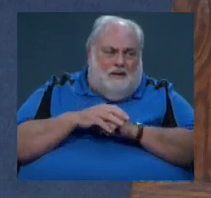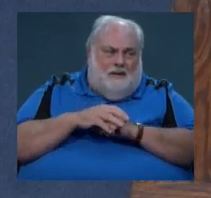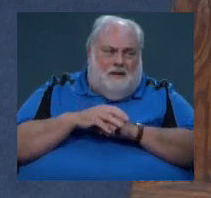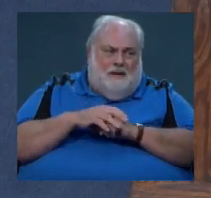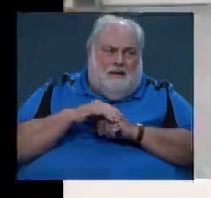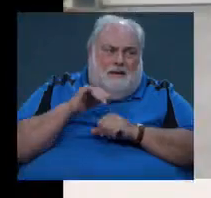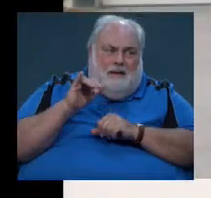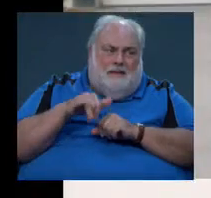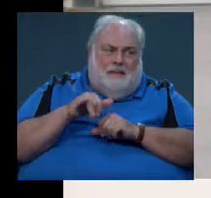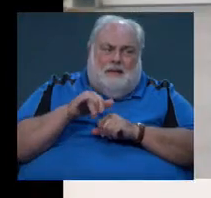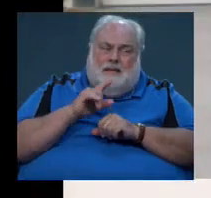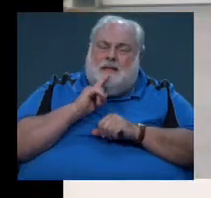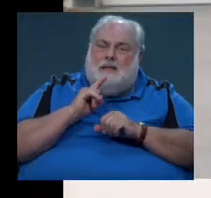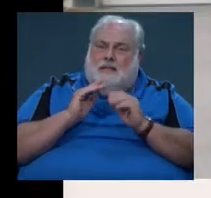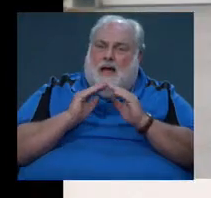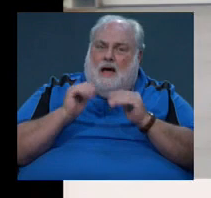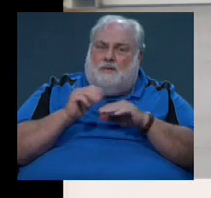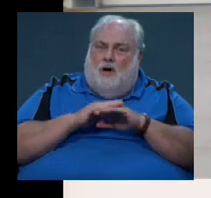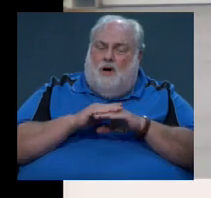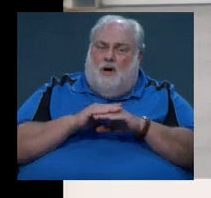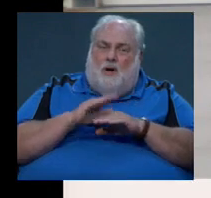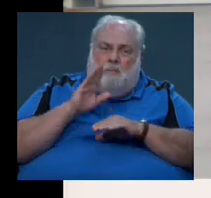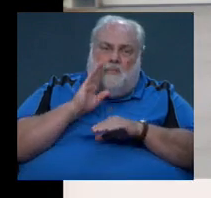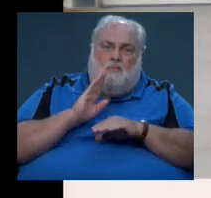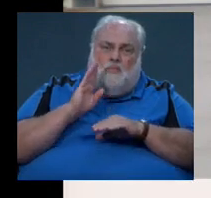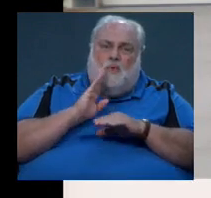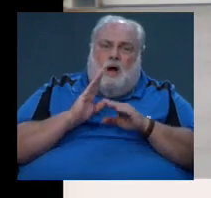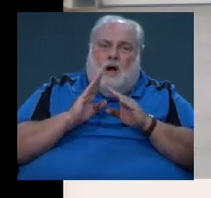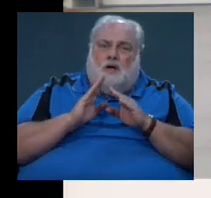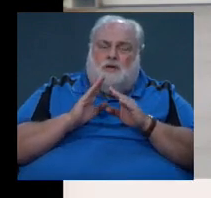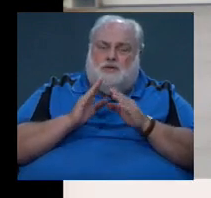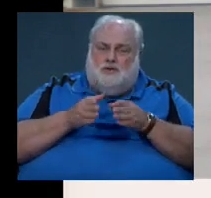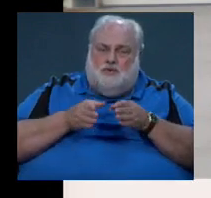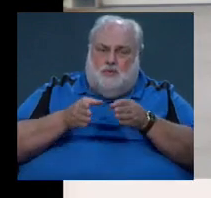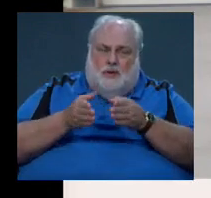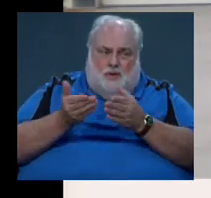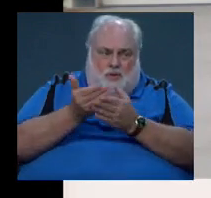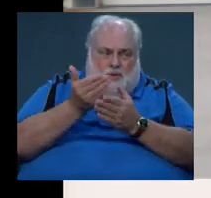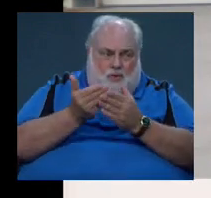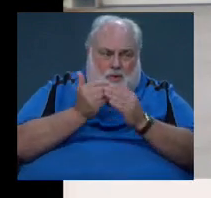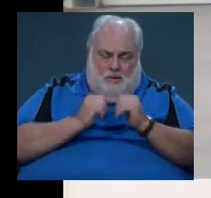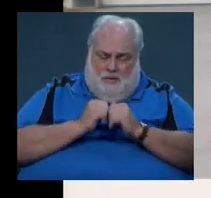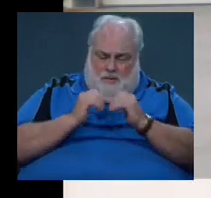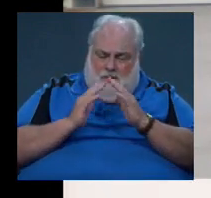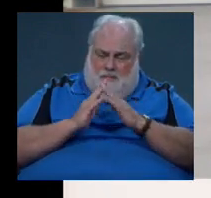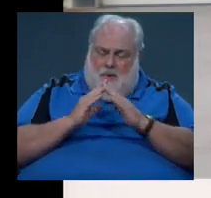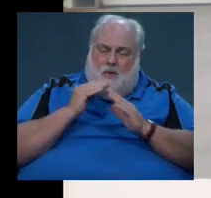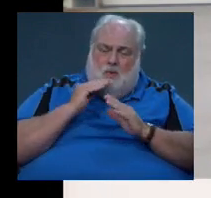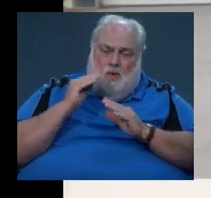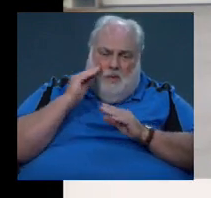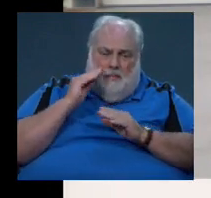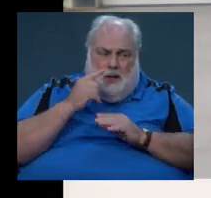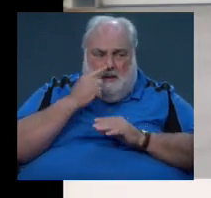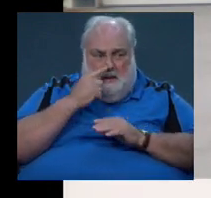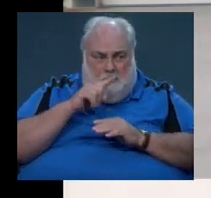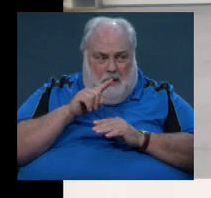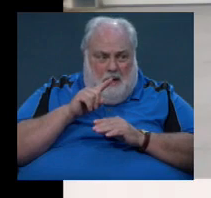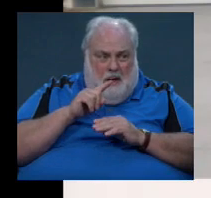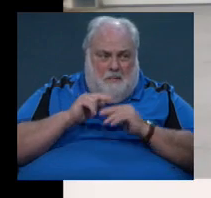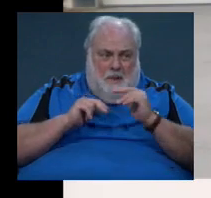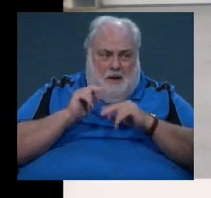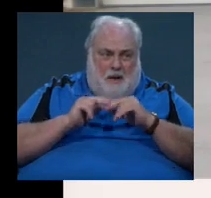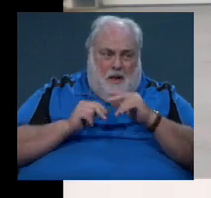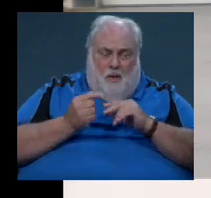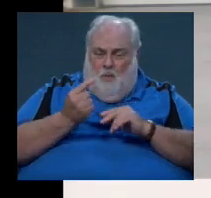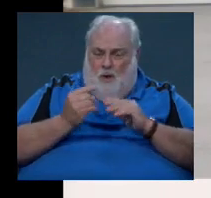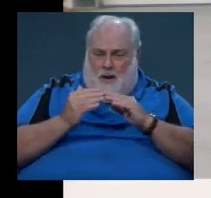the house on Brown Street, brand new, built by a man who didn't mind building one house on